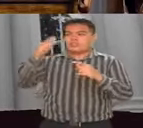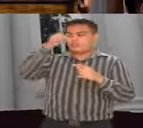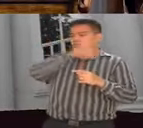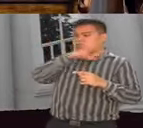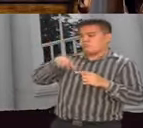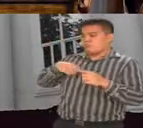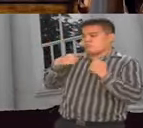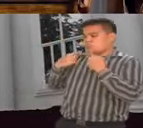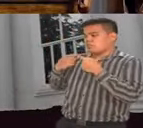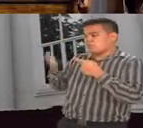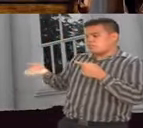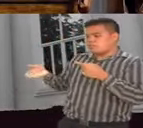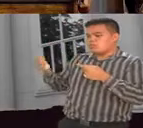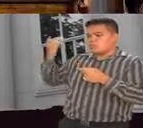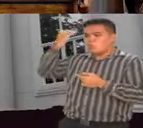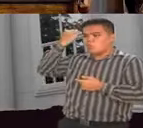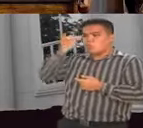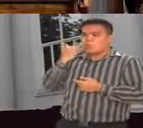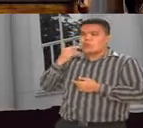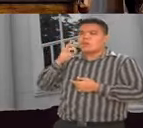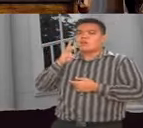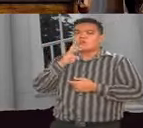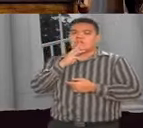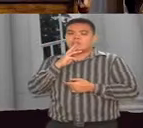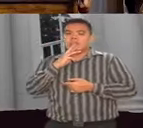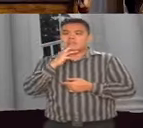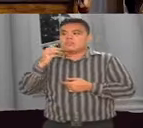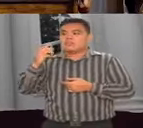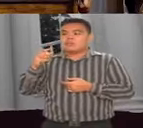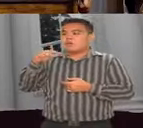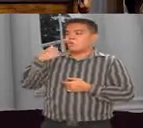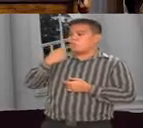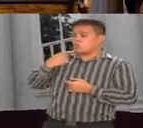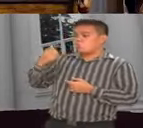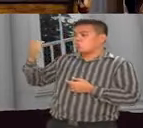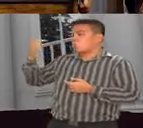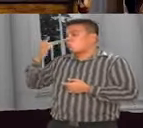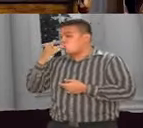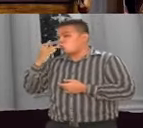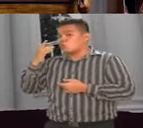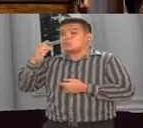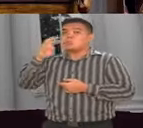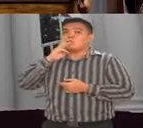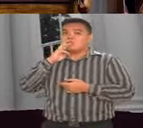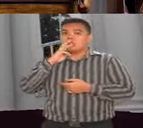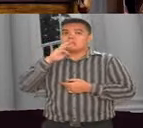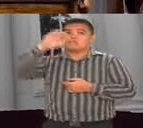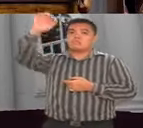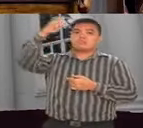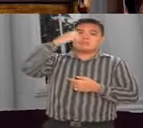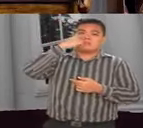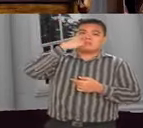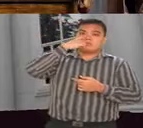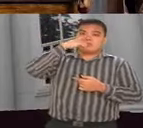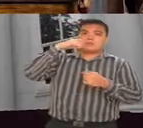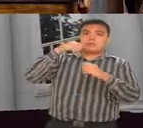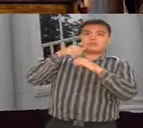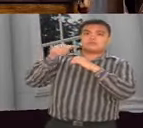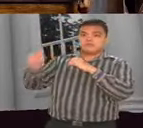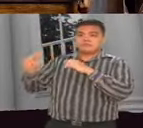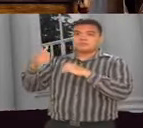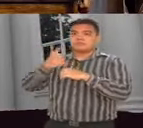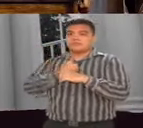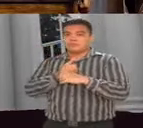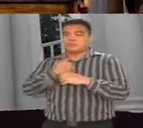unto Gideon, Everyone that lappeth the water with his tongue, as a dog lappeth, him shalt thou set by himself.